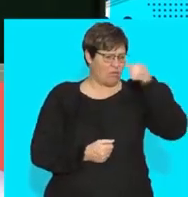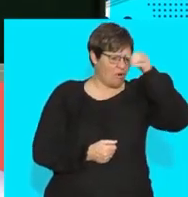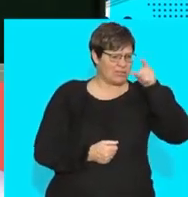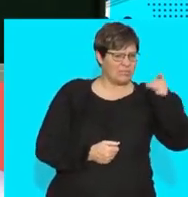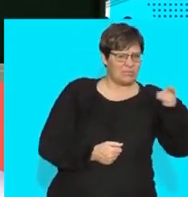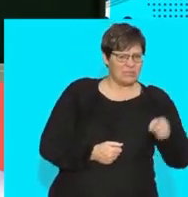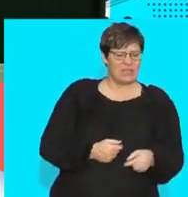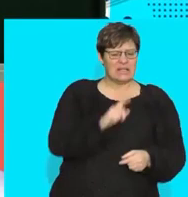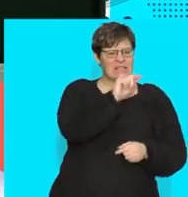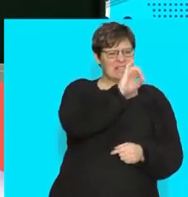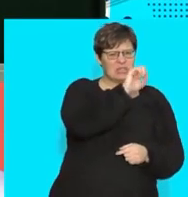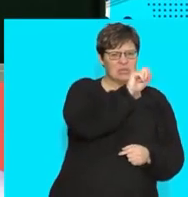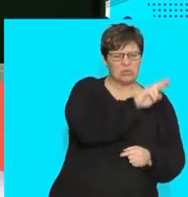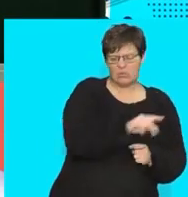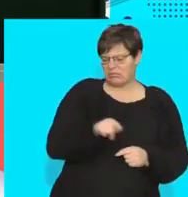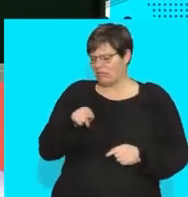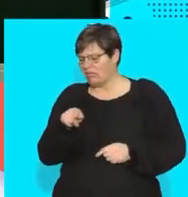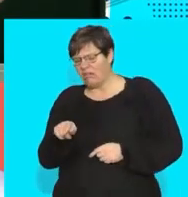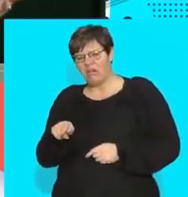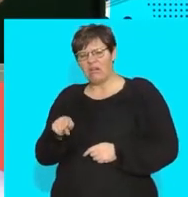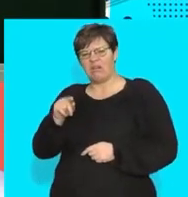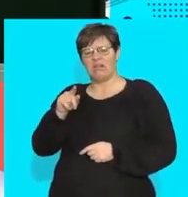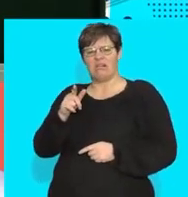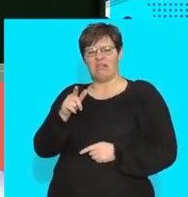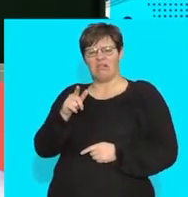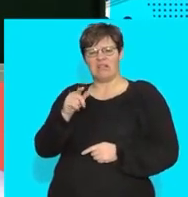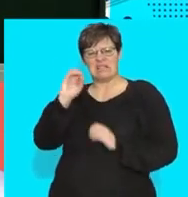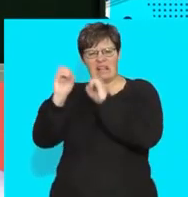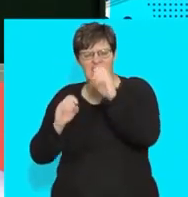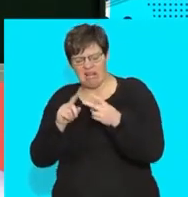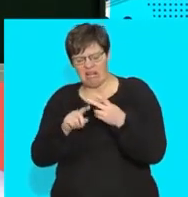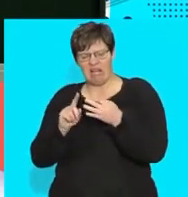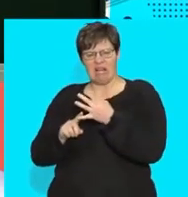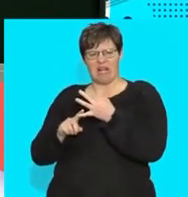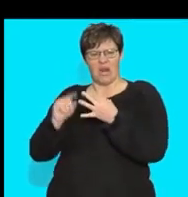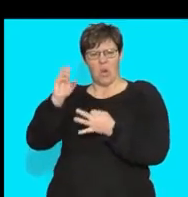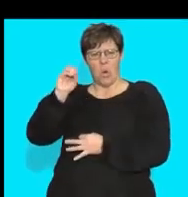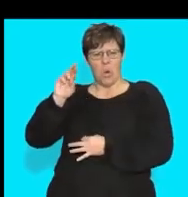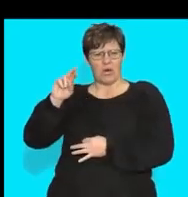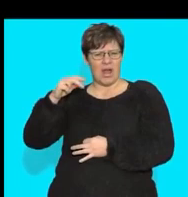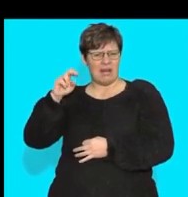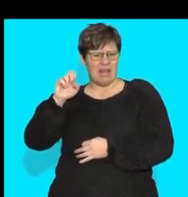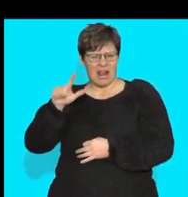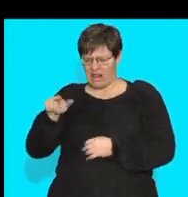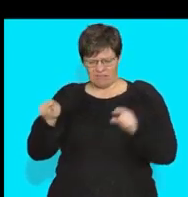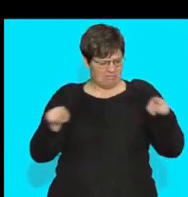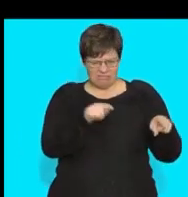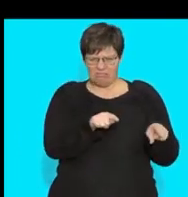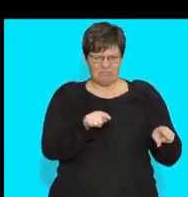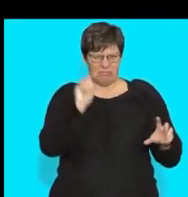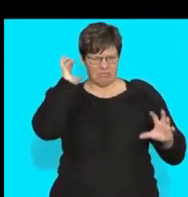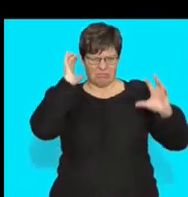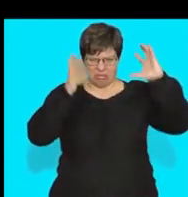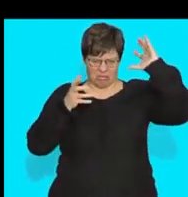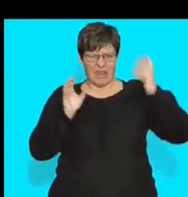the concept of what is a tissue, what is a cell, what is an organelle. All right, and I'm hoping that we're going to be able to clarify